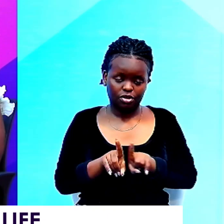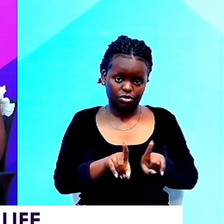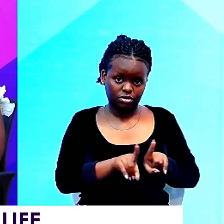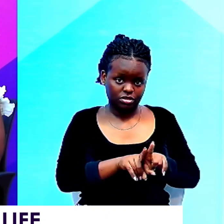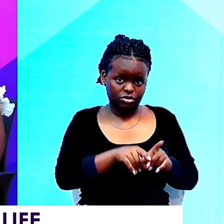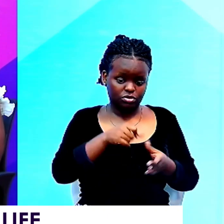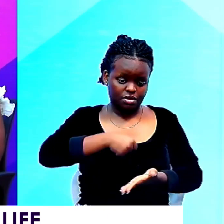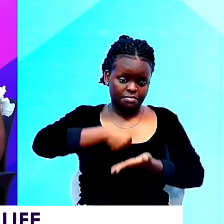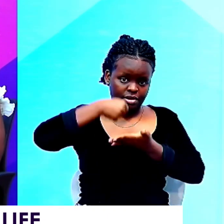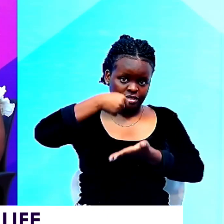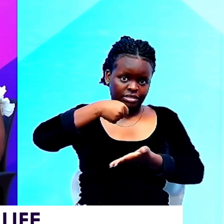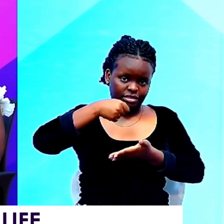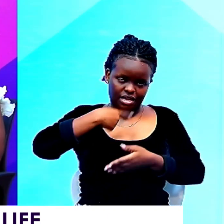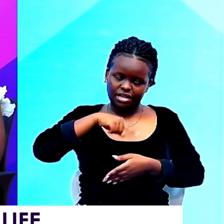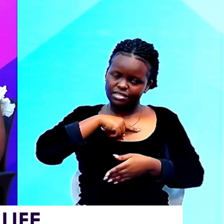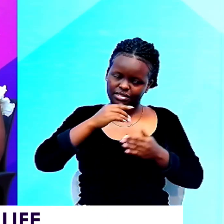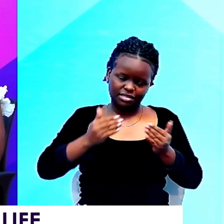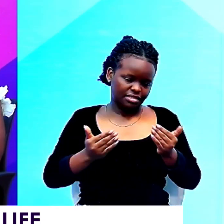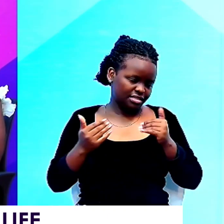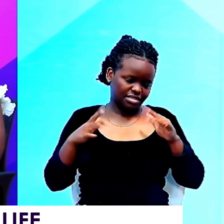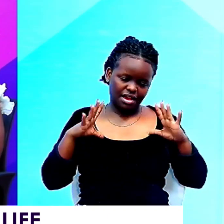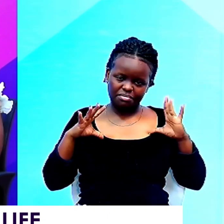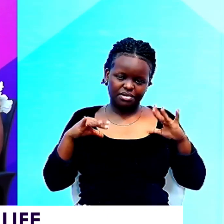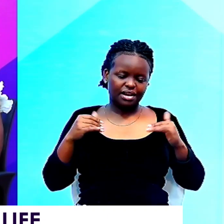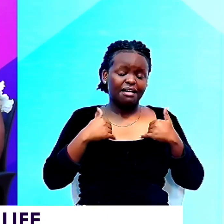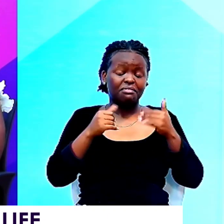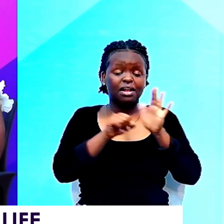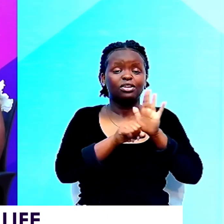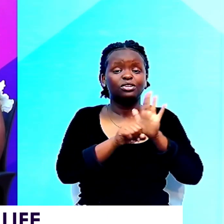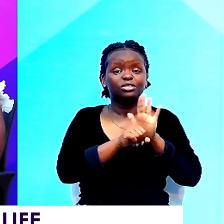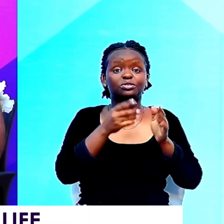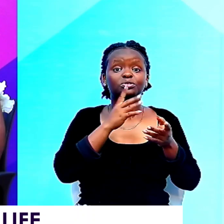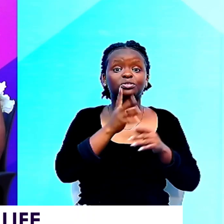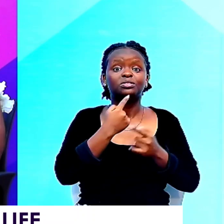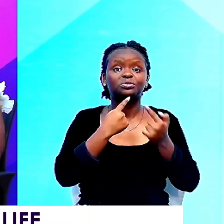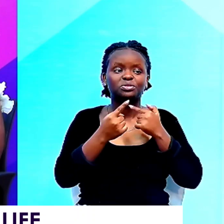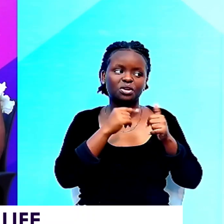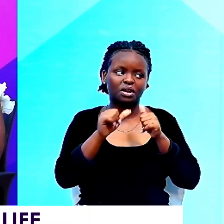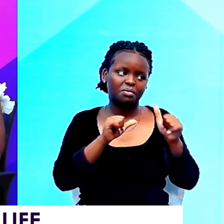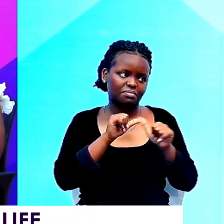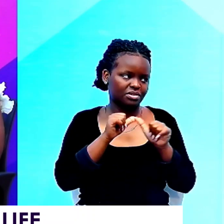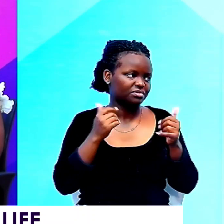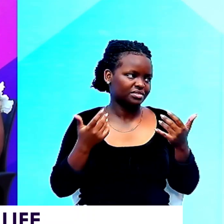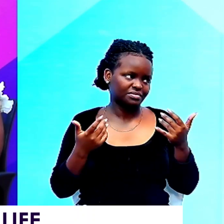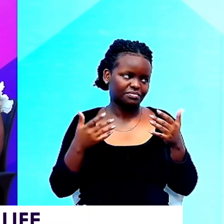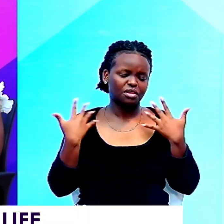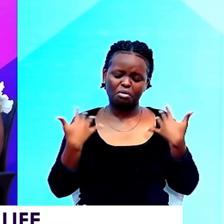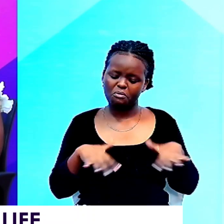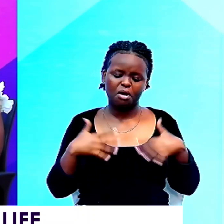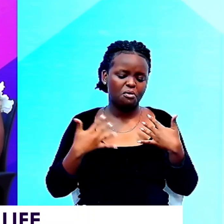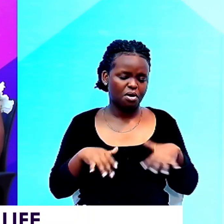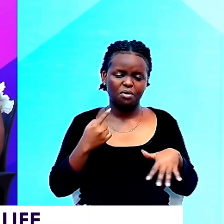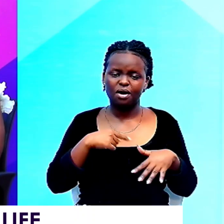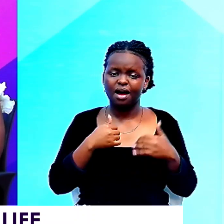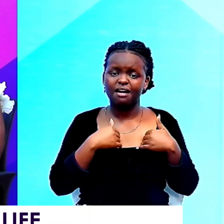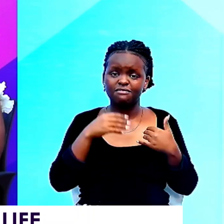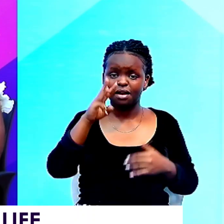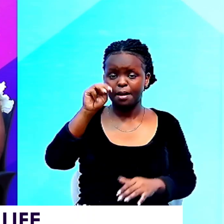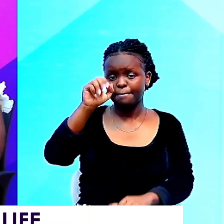can raise. We need to go for a break. We have a lot to talk about. Wow, wow. We are with Maureen